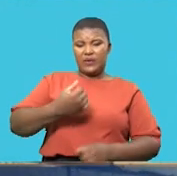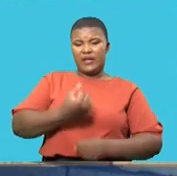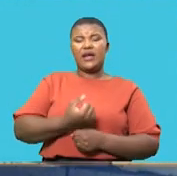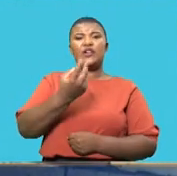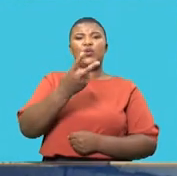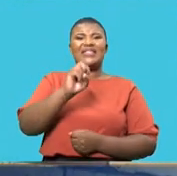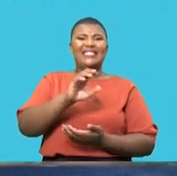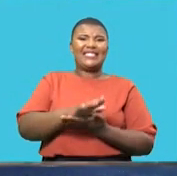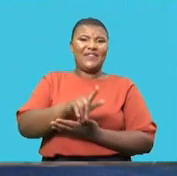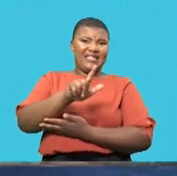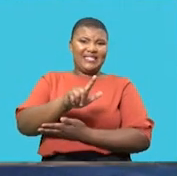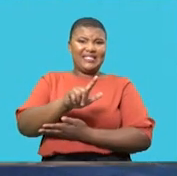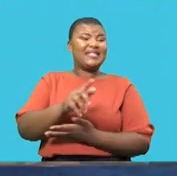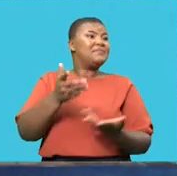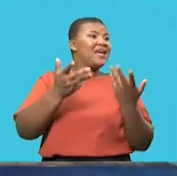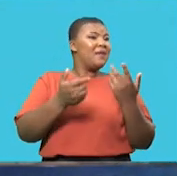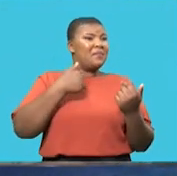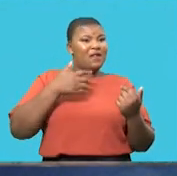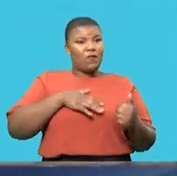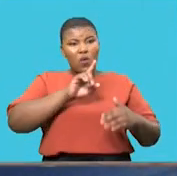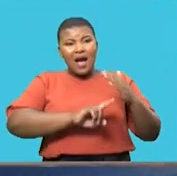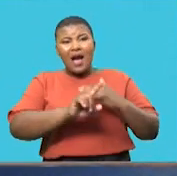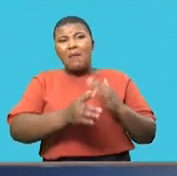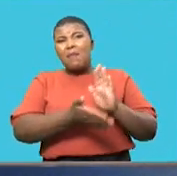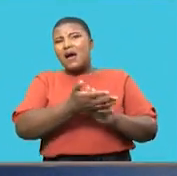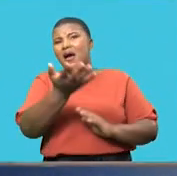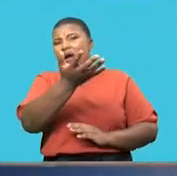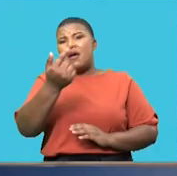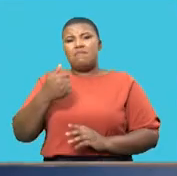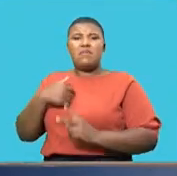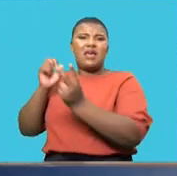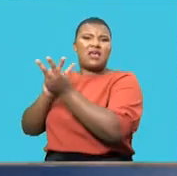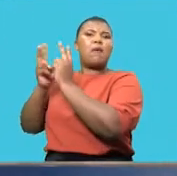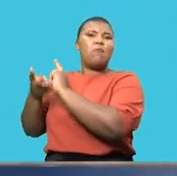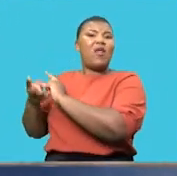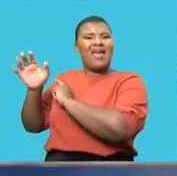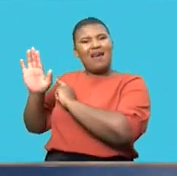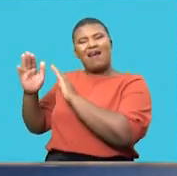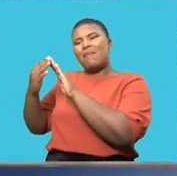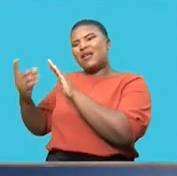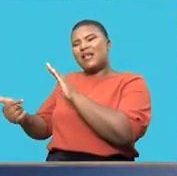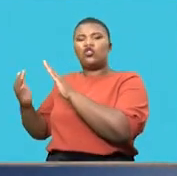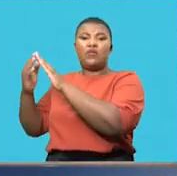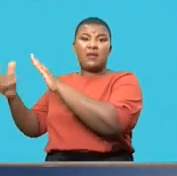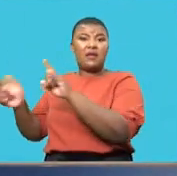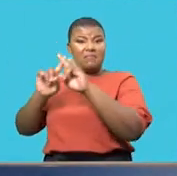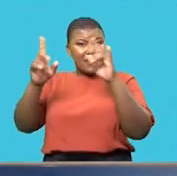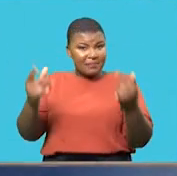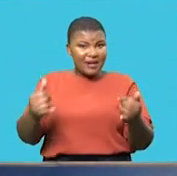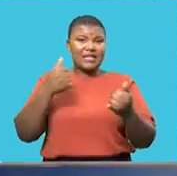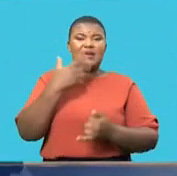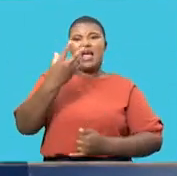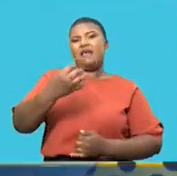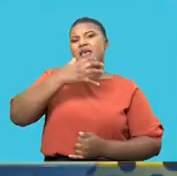2017, amangifuna ukuhamba bengiboleka ama wheelchair ikhona nebangiboleke yona. Manje